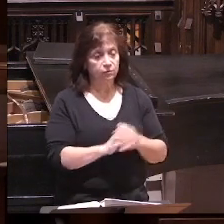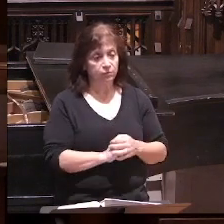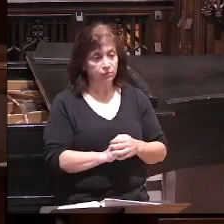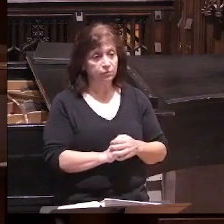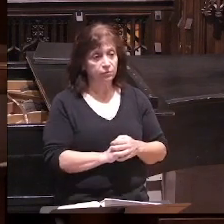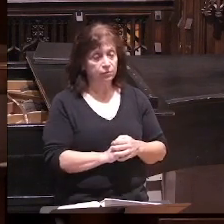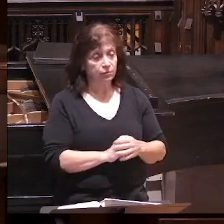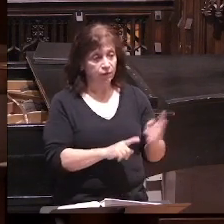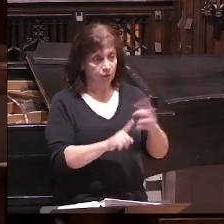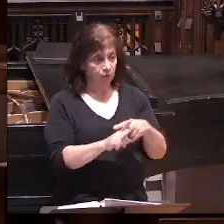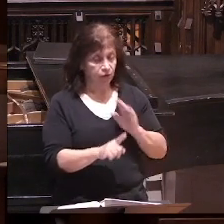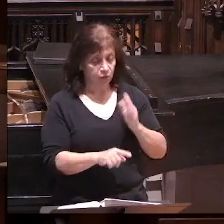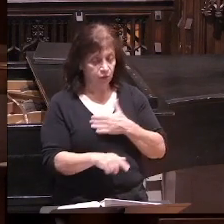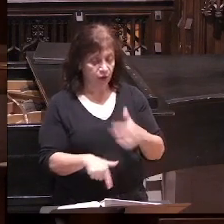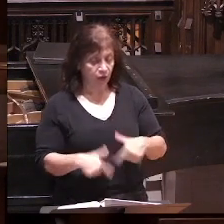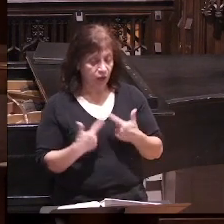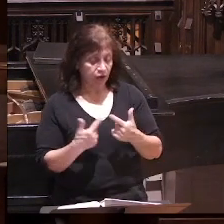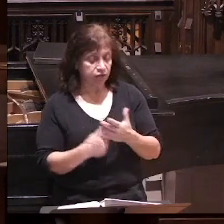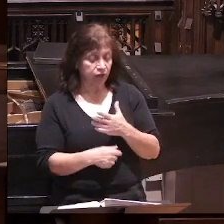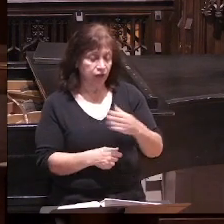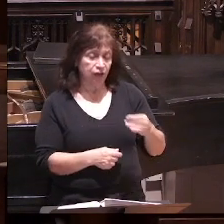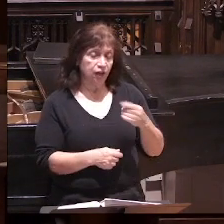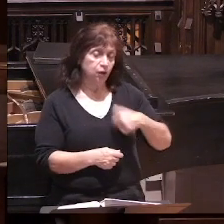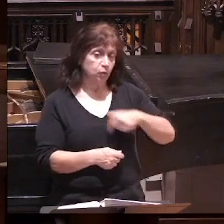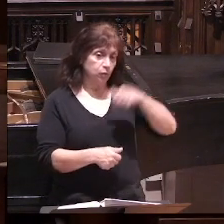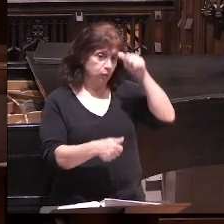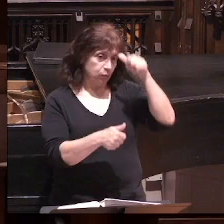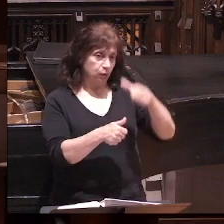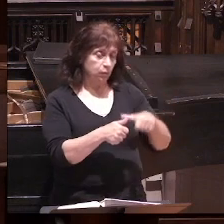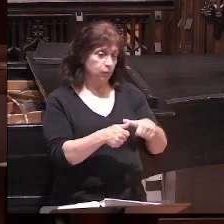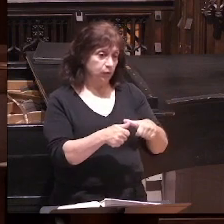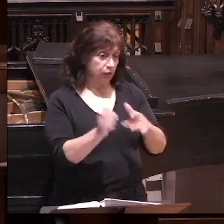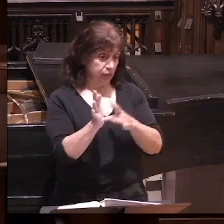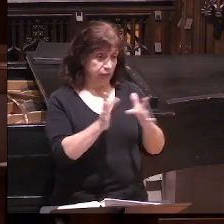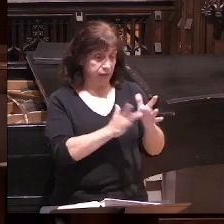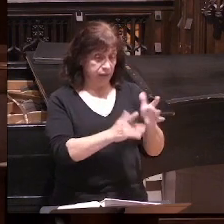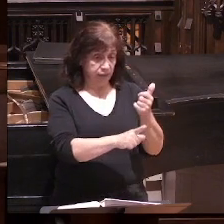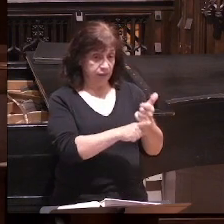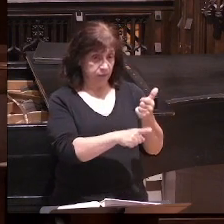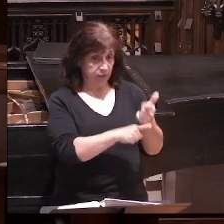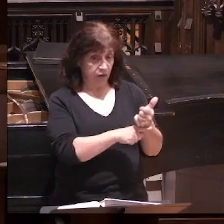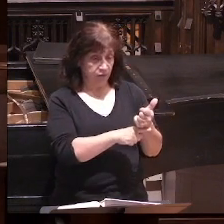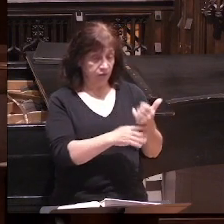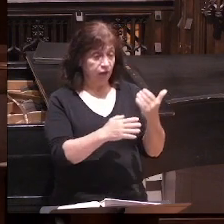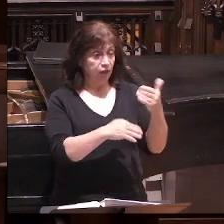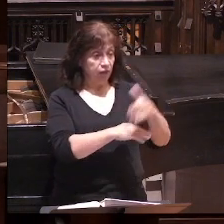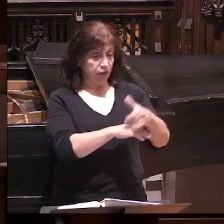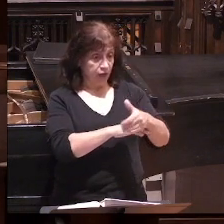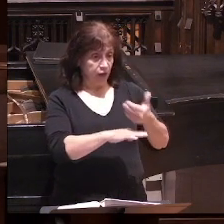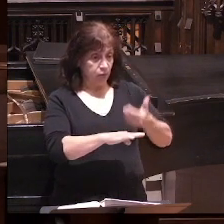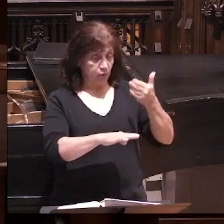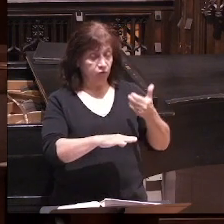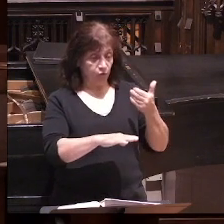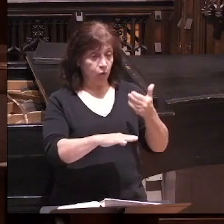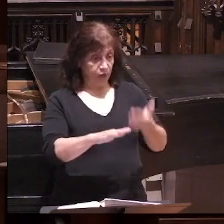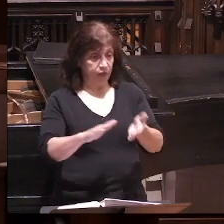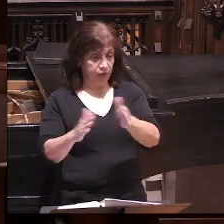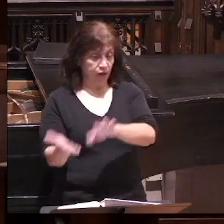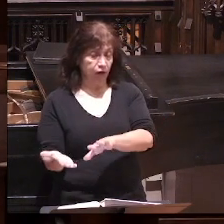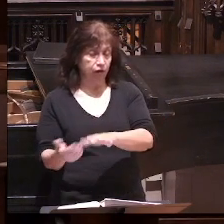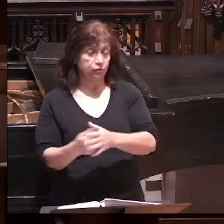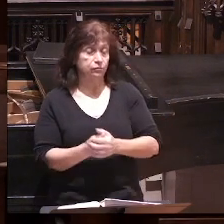lives. And we're reminded that Jesus, on the night before he